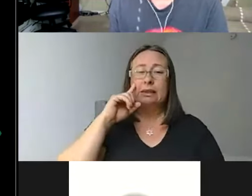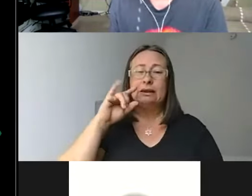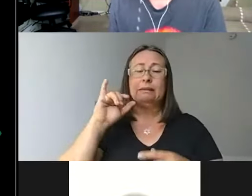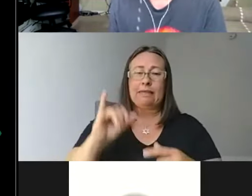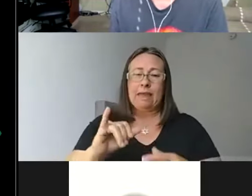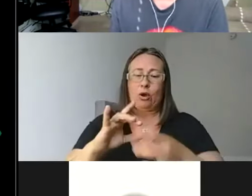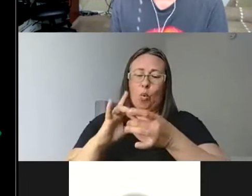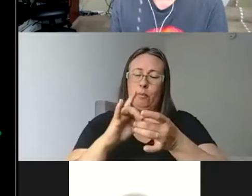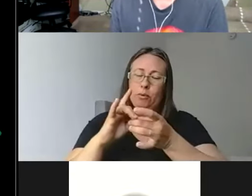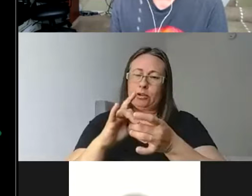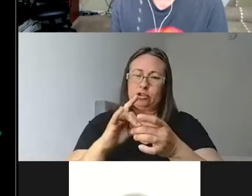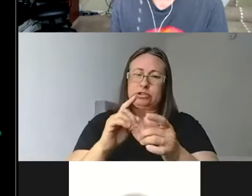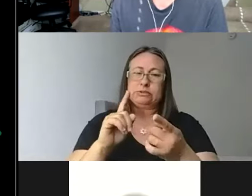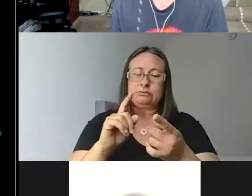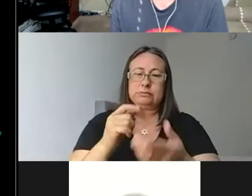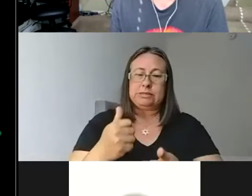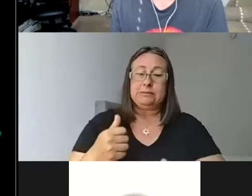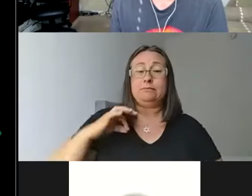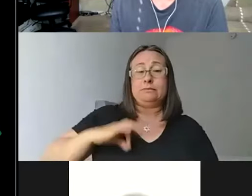neuron to oligodendrocyte switch.